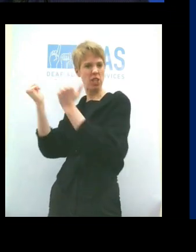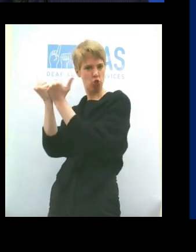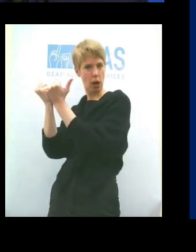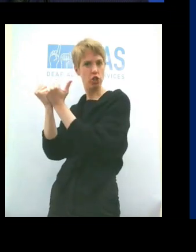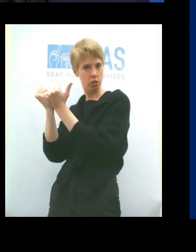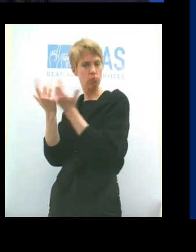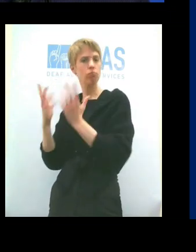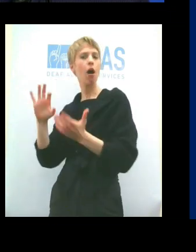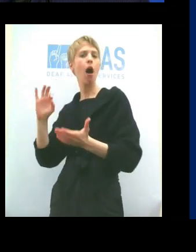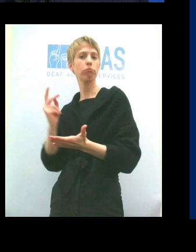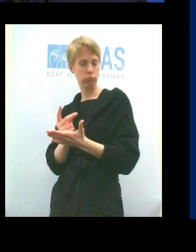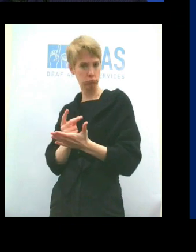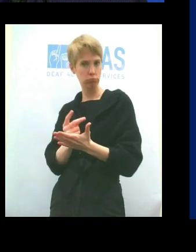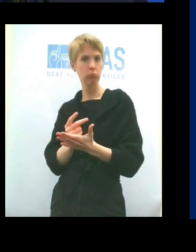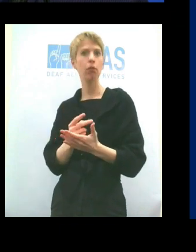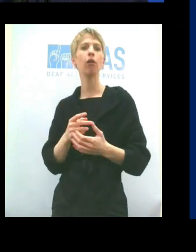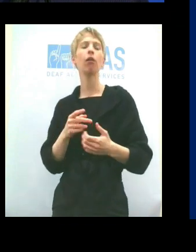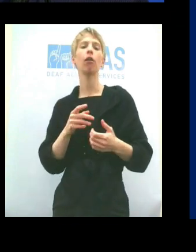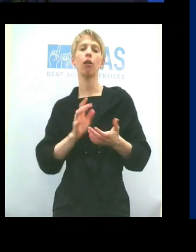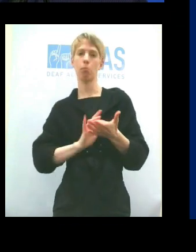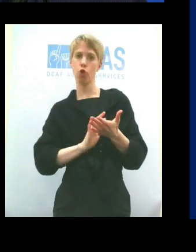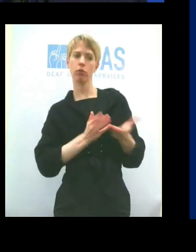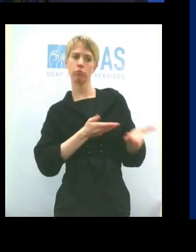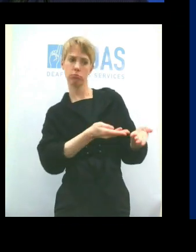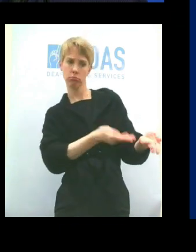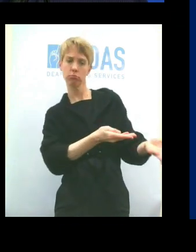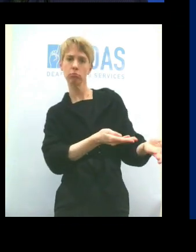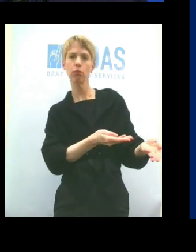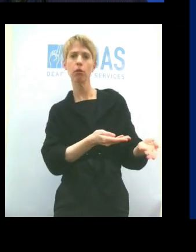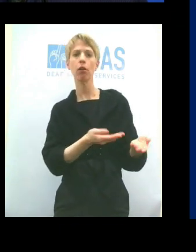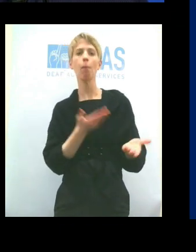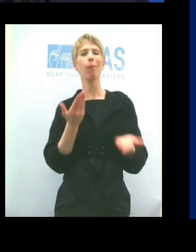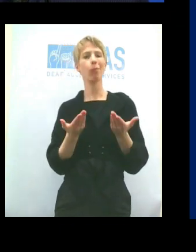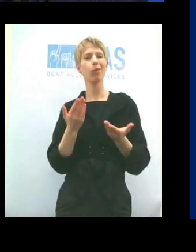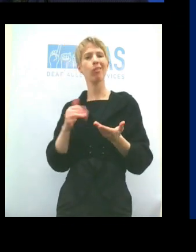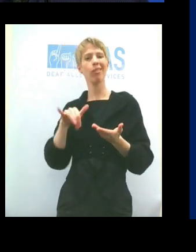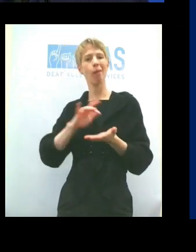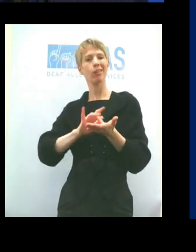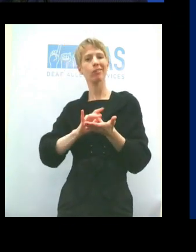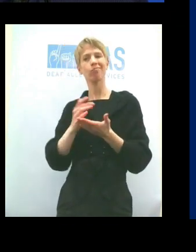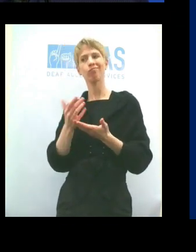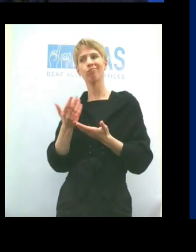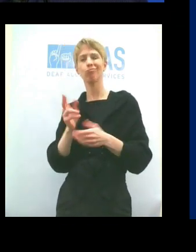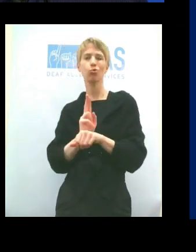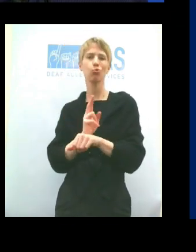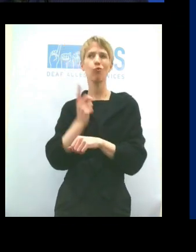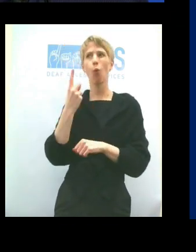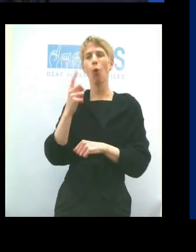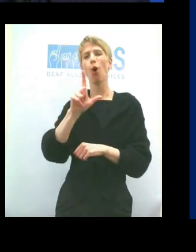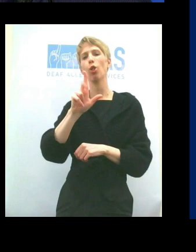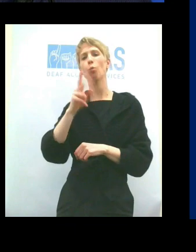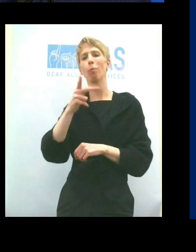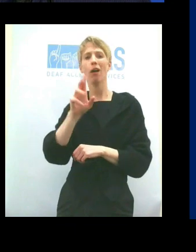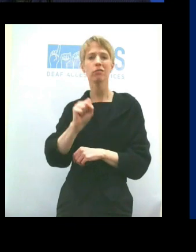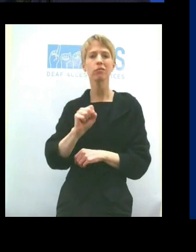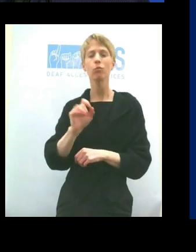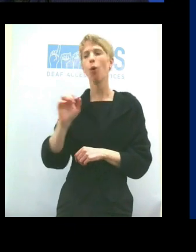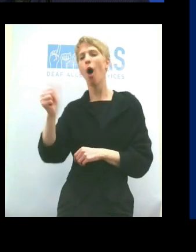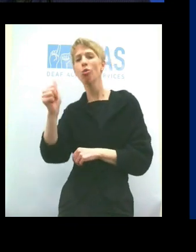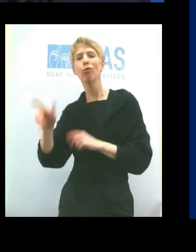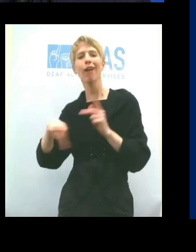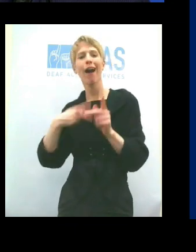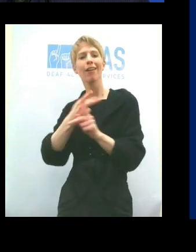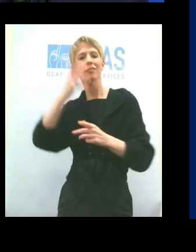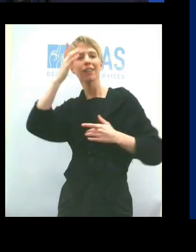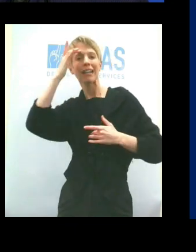from other purposes, like drugs that potentially might be used for a lupus illness is being used for this. Drugs that were used